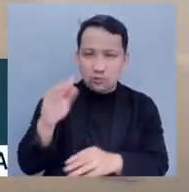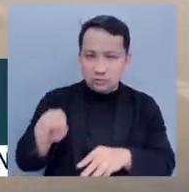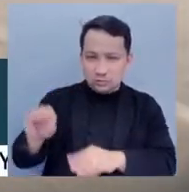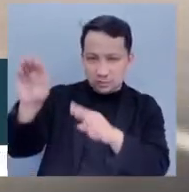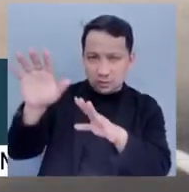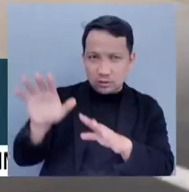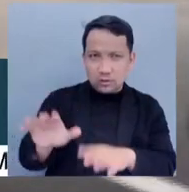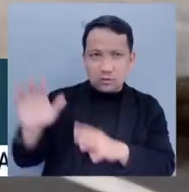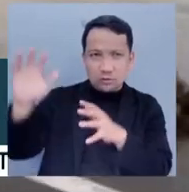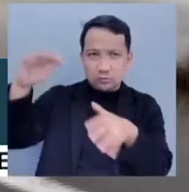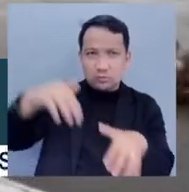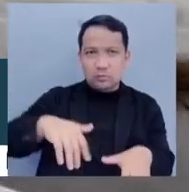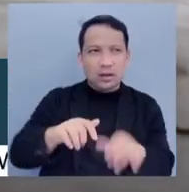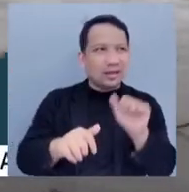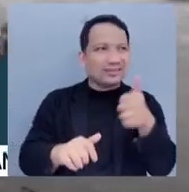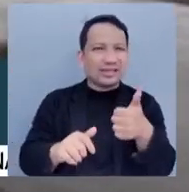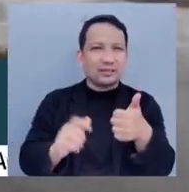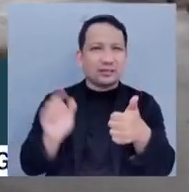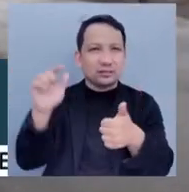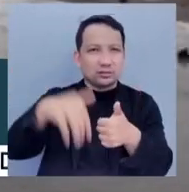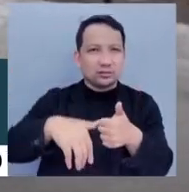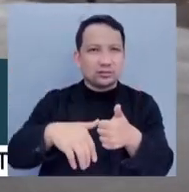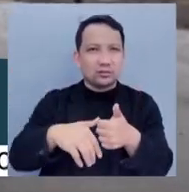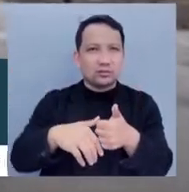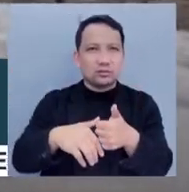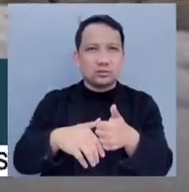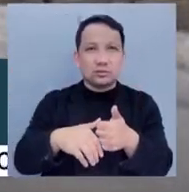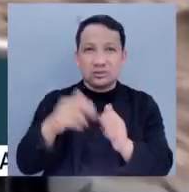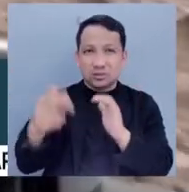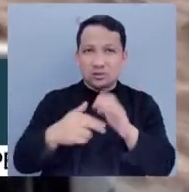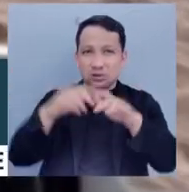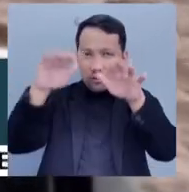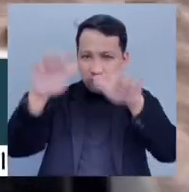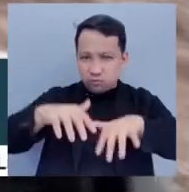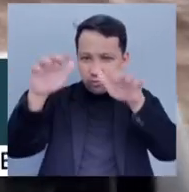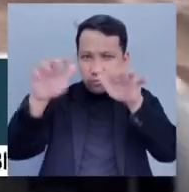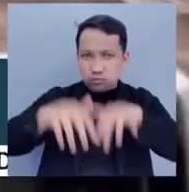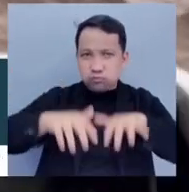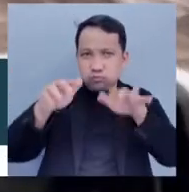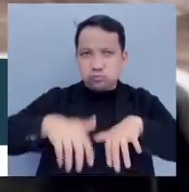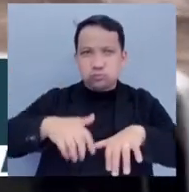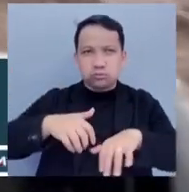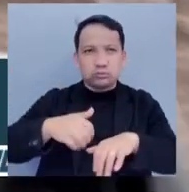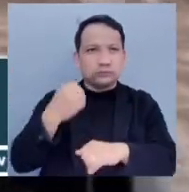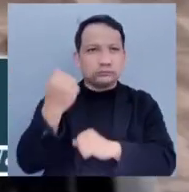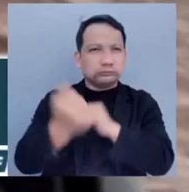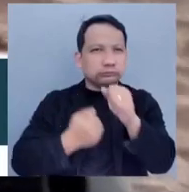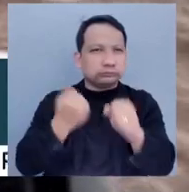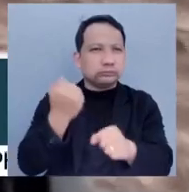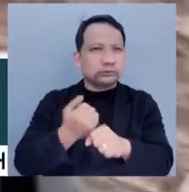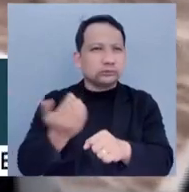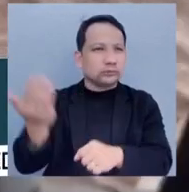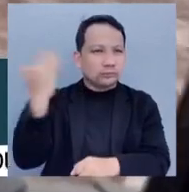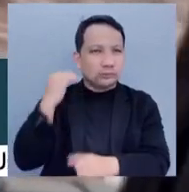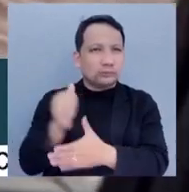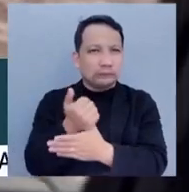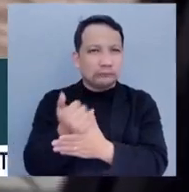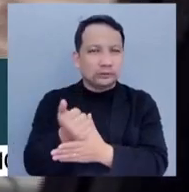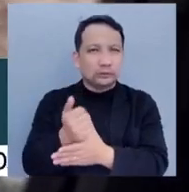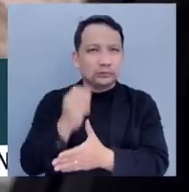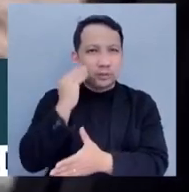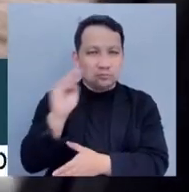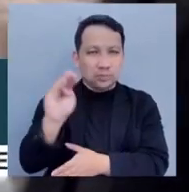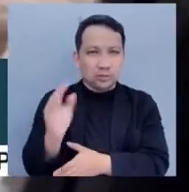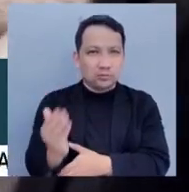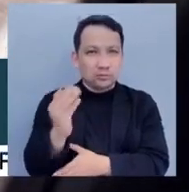ranges that saw 10 inches. Record rainfall for sure for the region that saw nearly a year's amount of rain from previous averages. Now, Monday morning